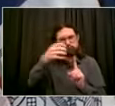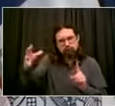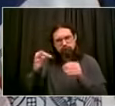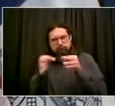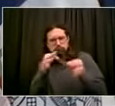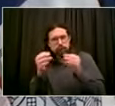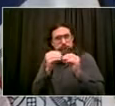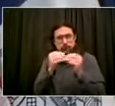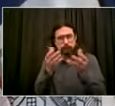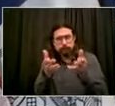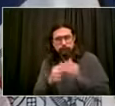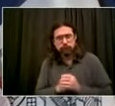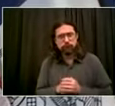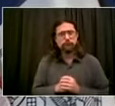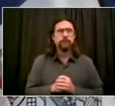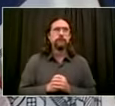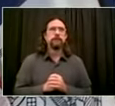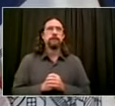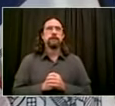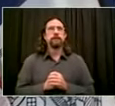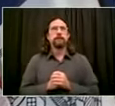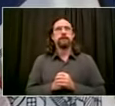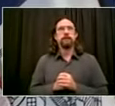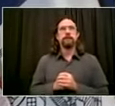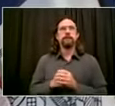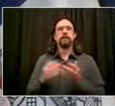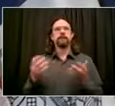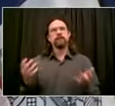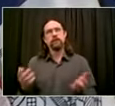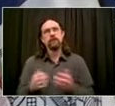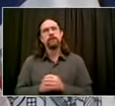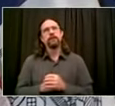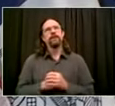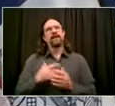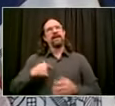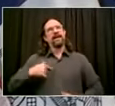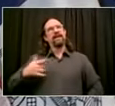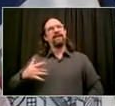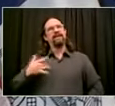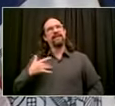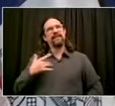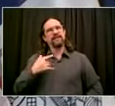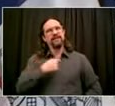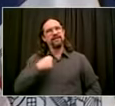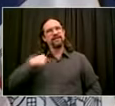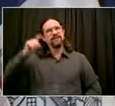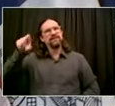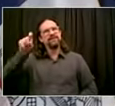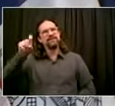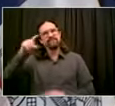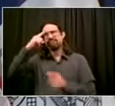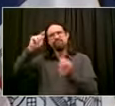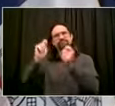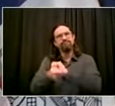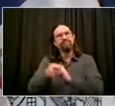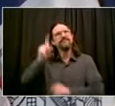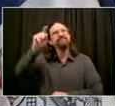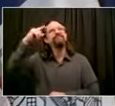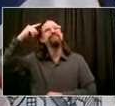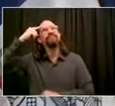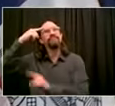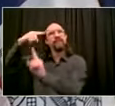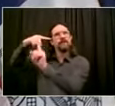reset, Jacob. It was a very moving meeting, a very productive meeting. Group of leaders from Brooklyn and